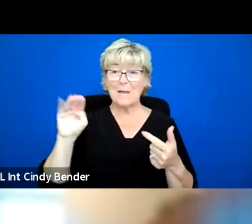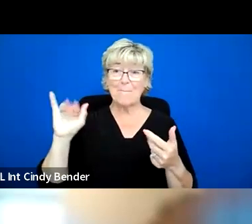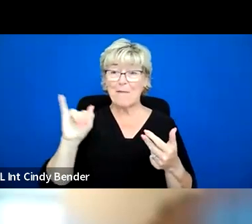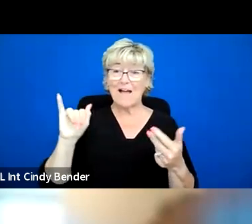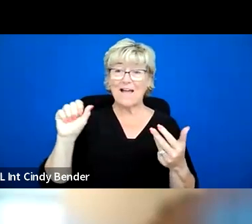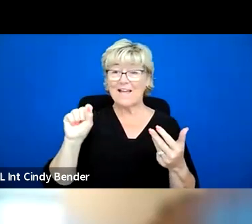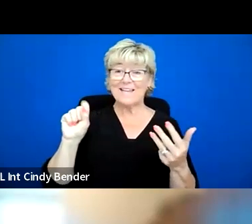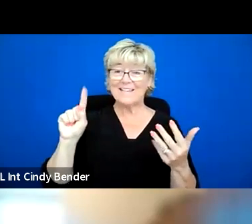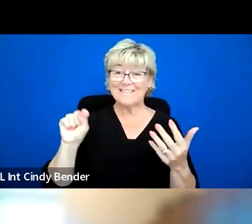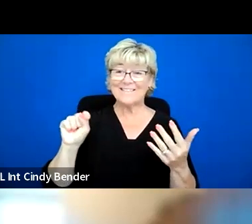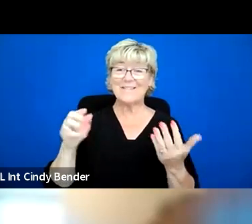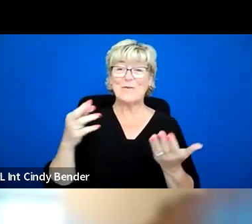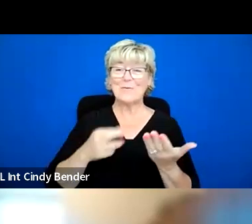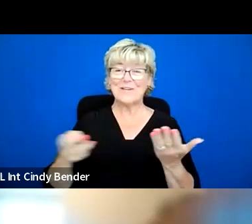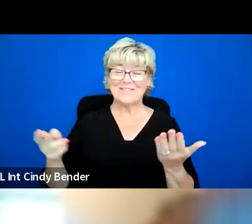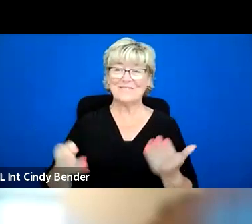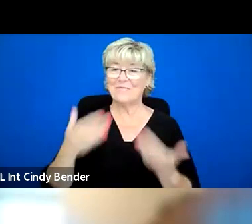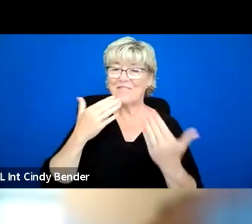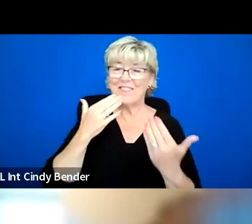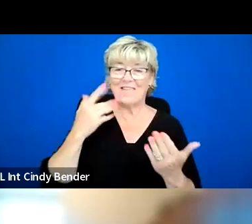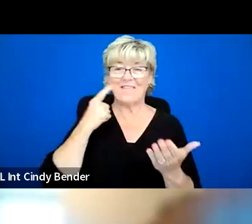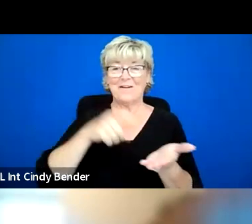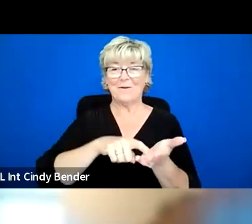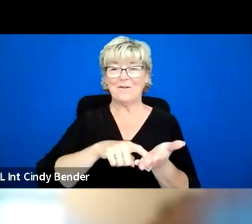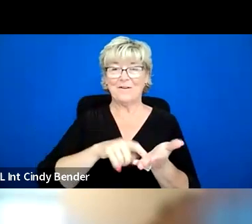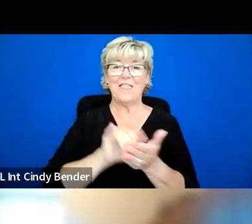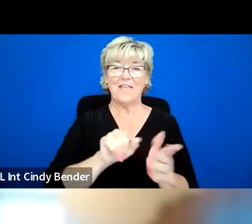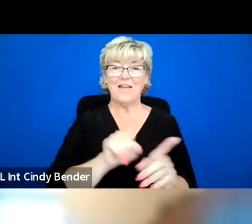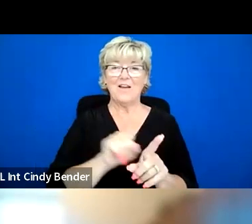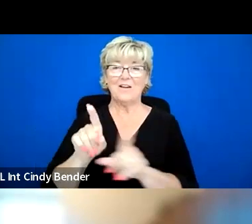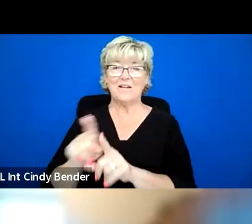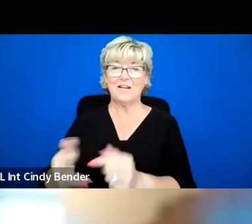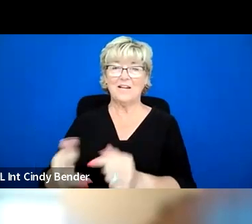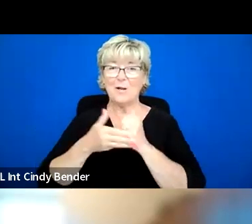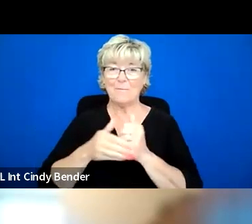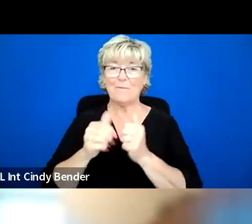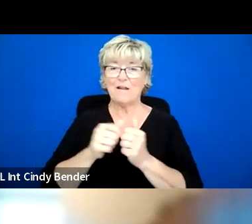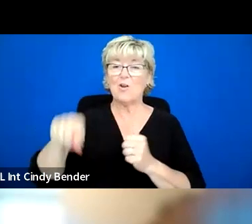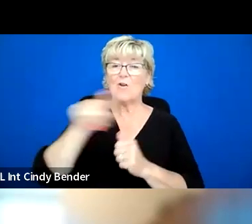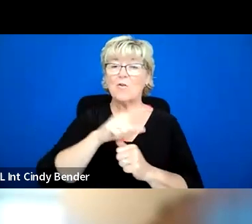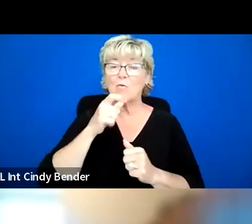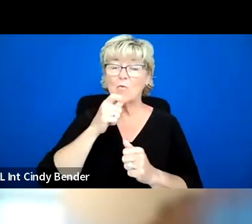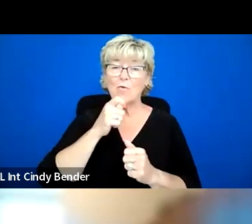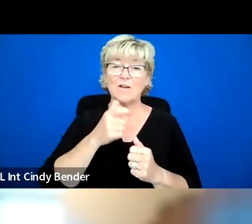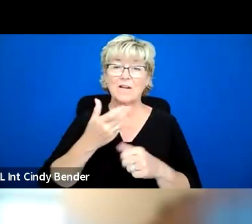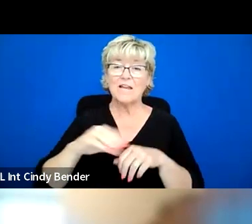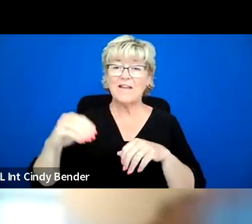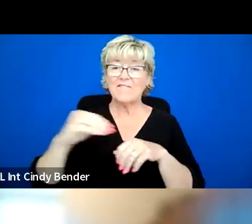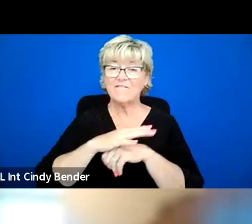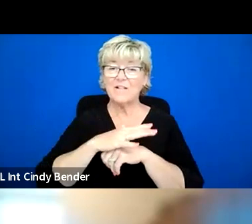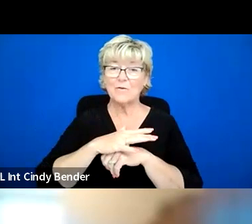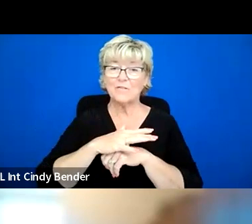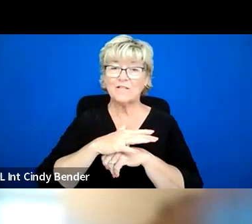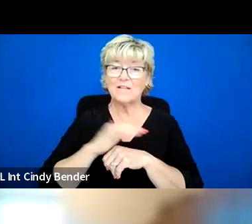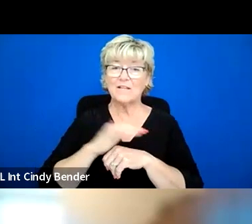CMIST resources? And so thank you for recognizing that. And that also helps with those who have that chronic influencer in the way,